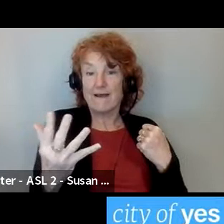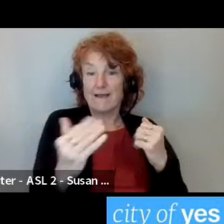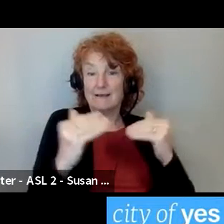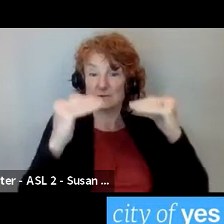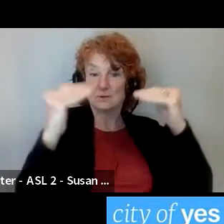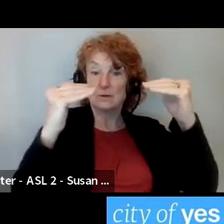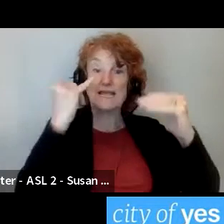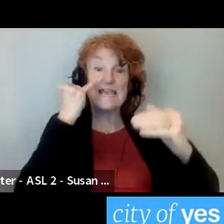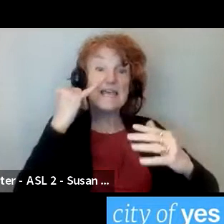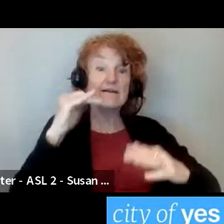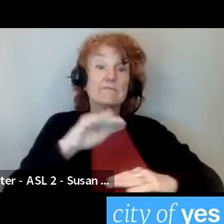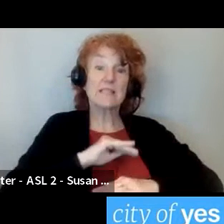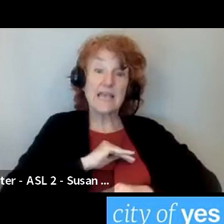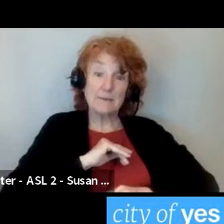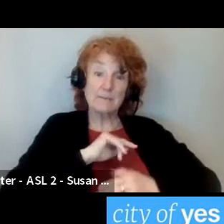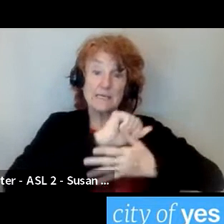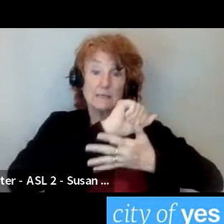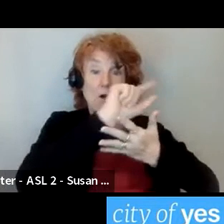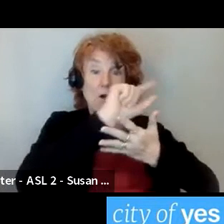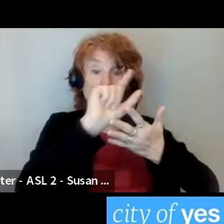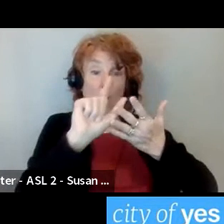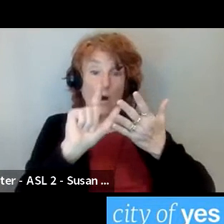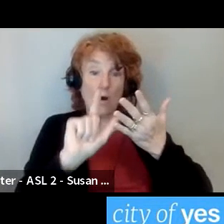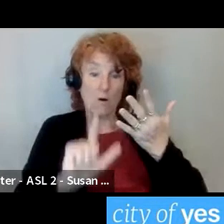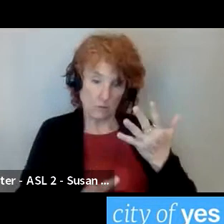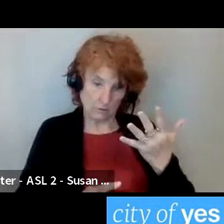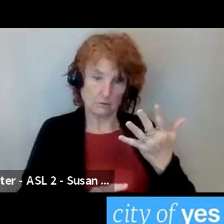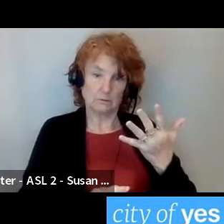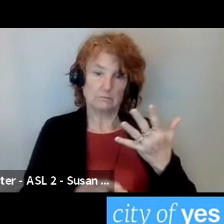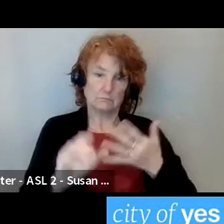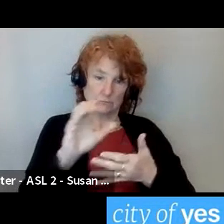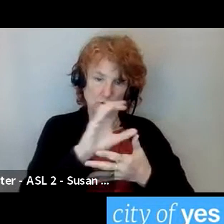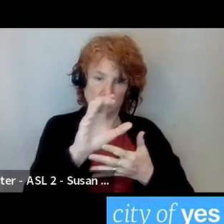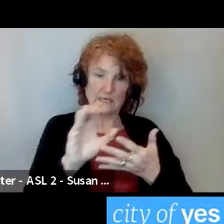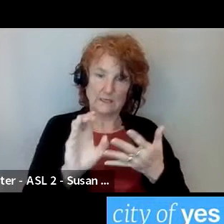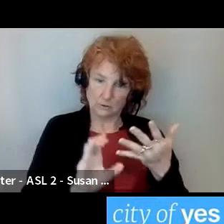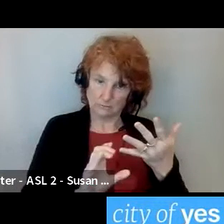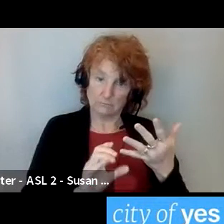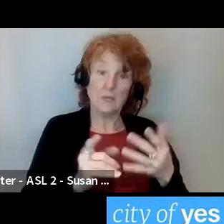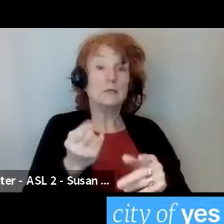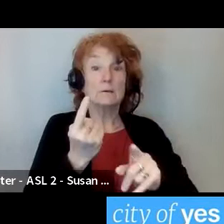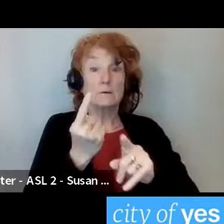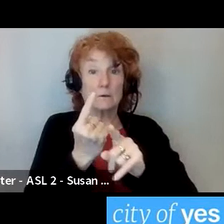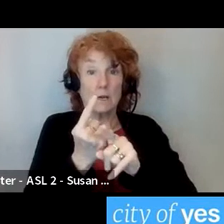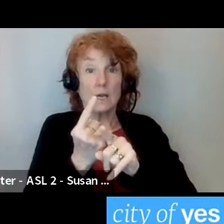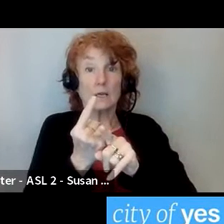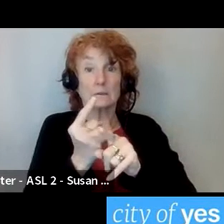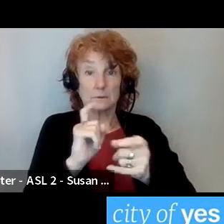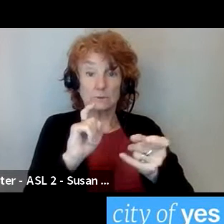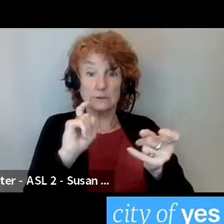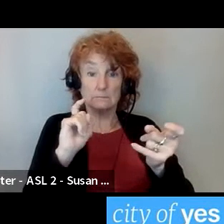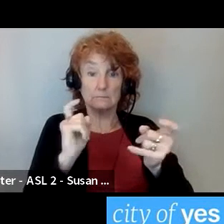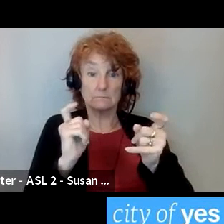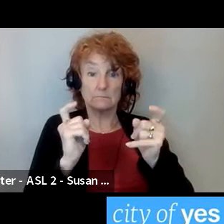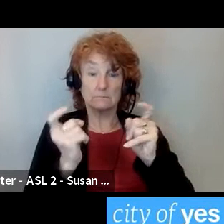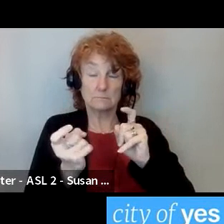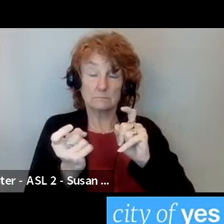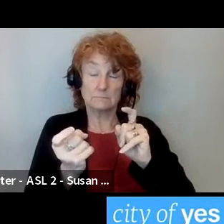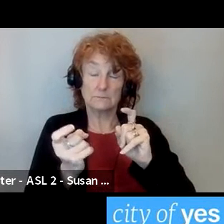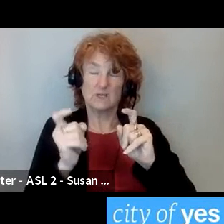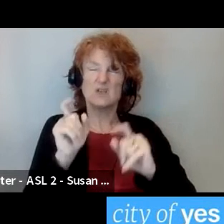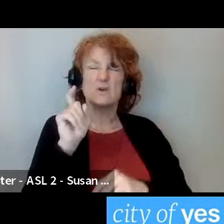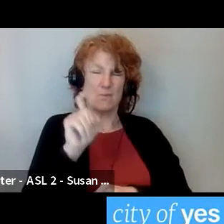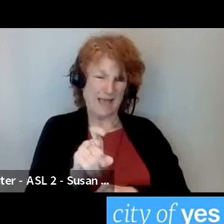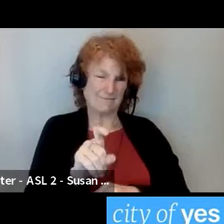criteria. And you're correct. When you're making changes of this sort, you have to do a full range of